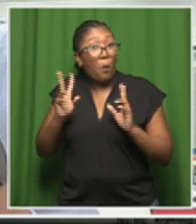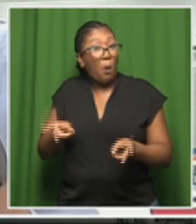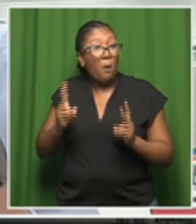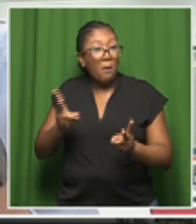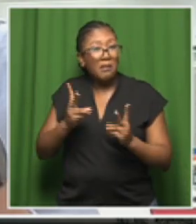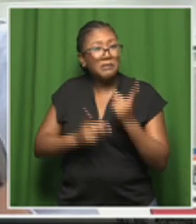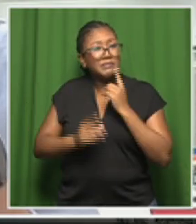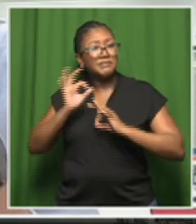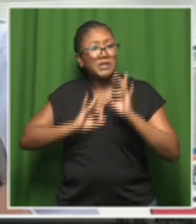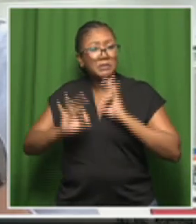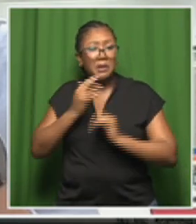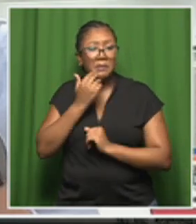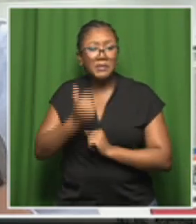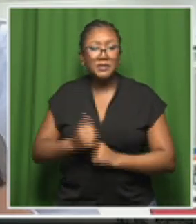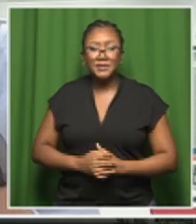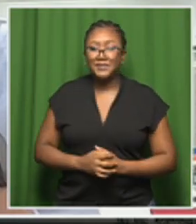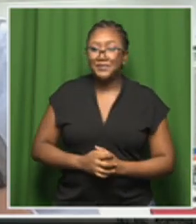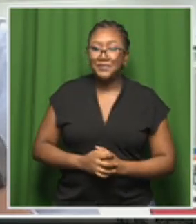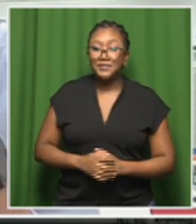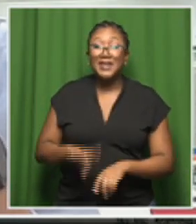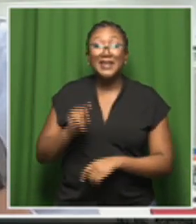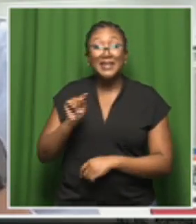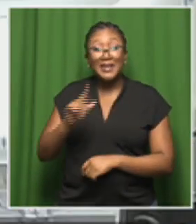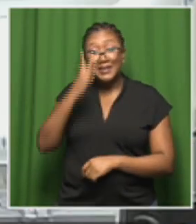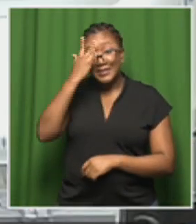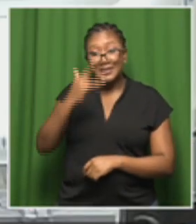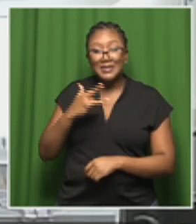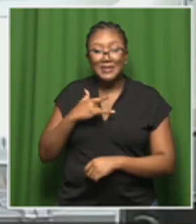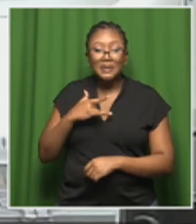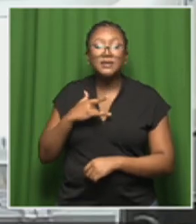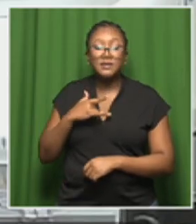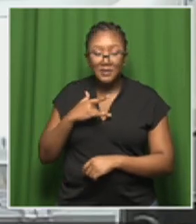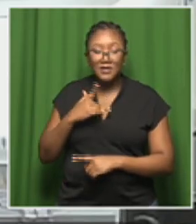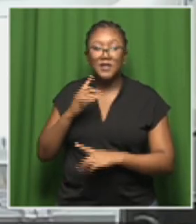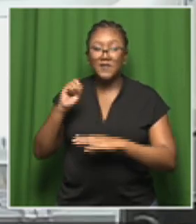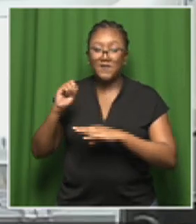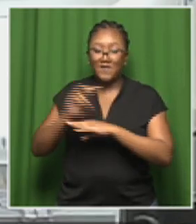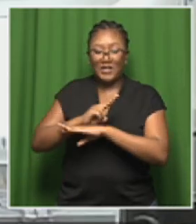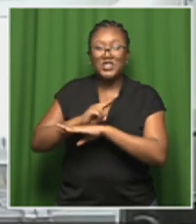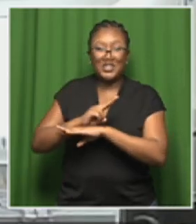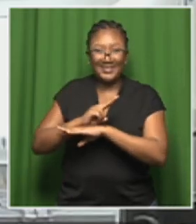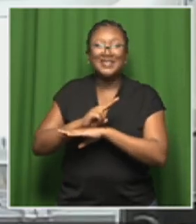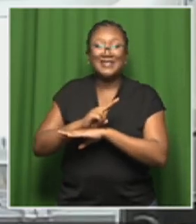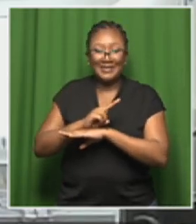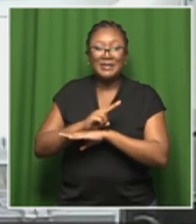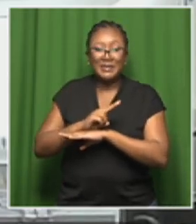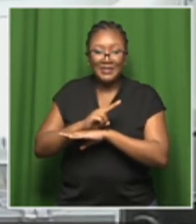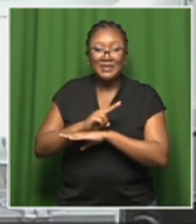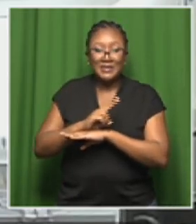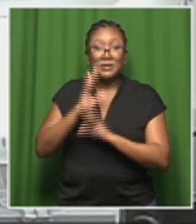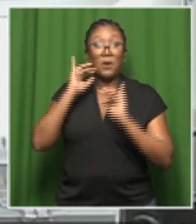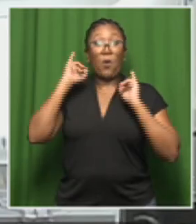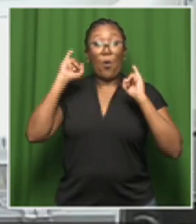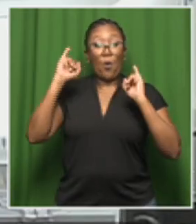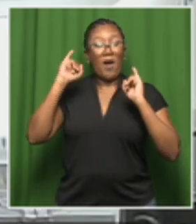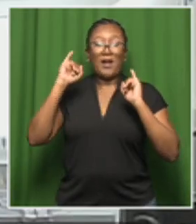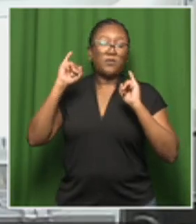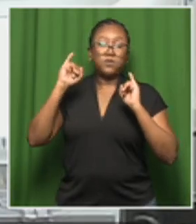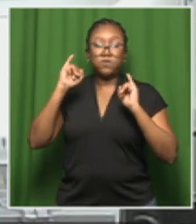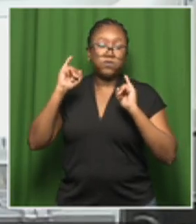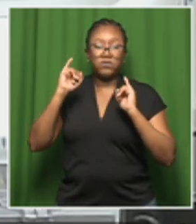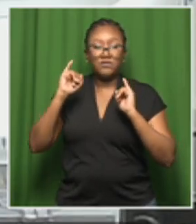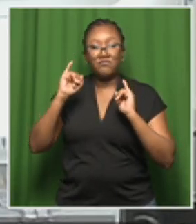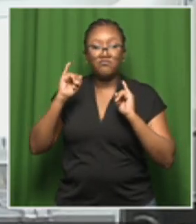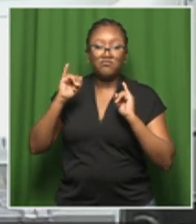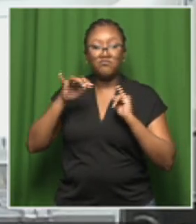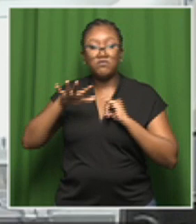So rubella is a mild infection, as you've explained, and it presents